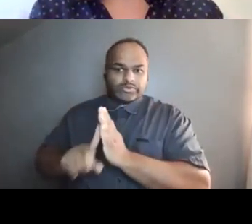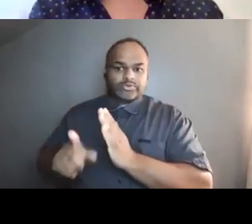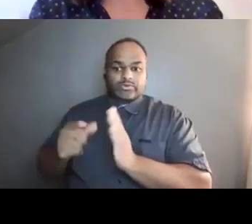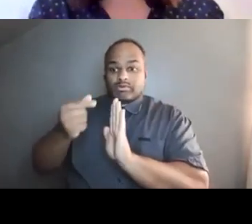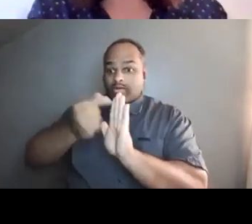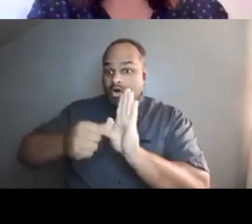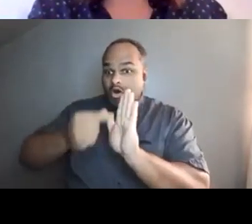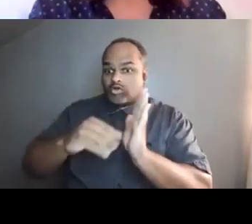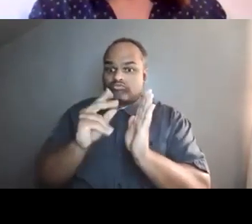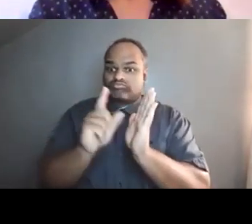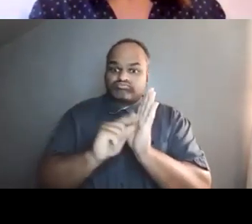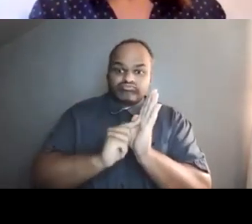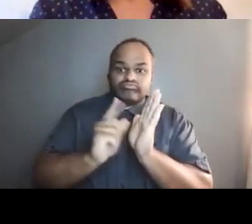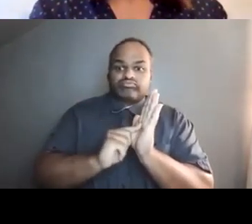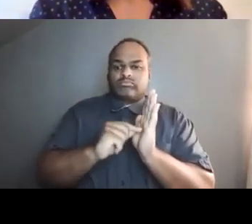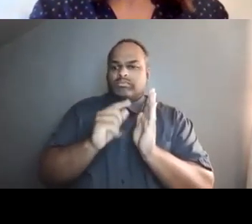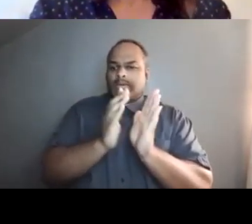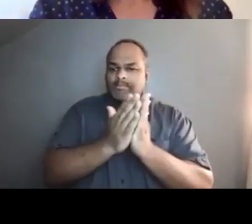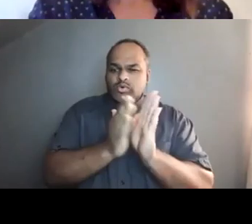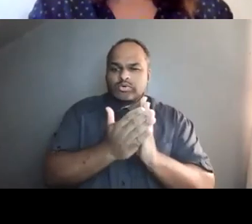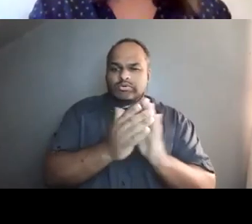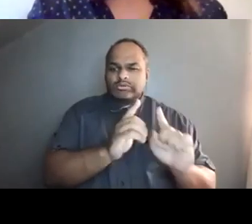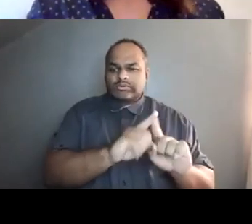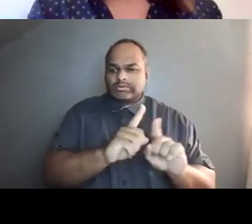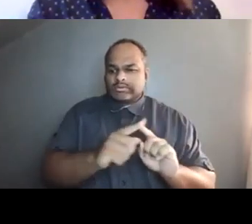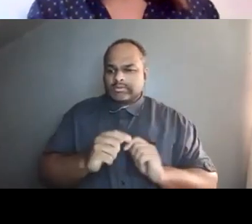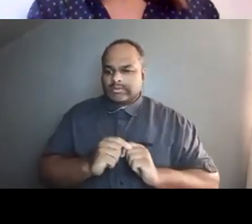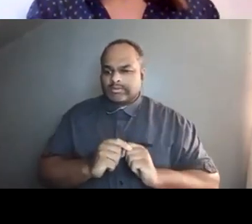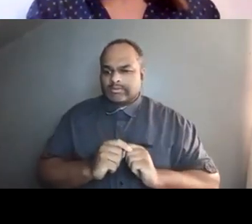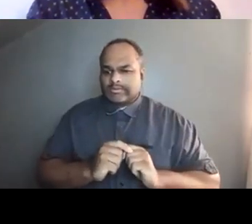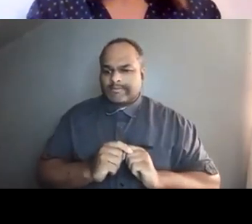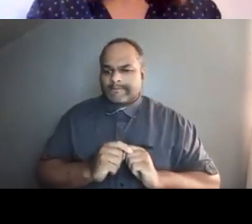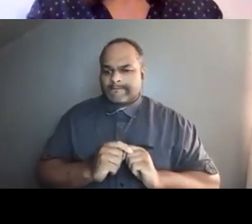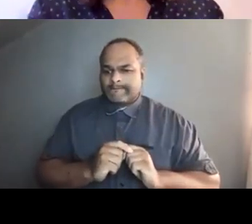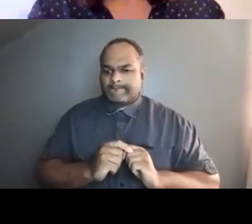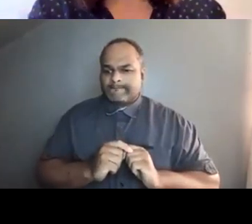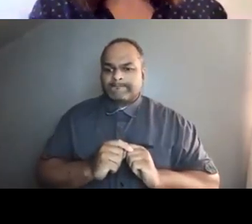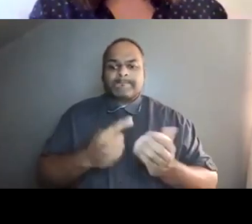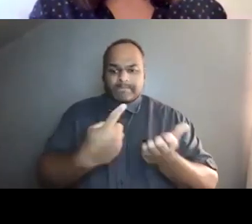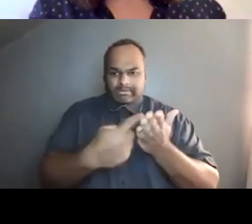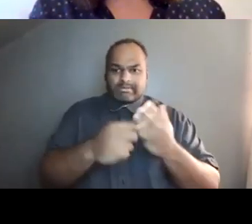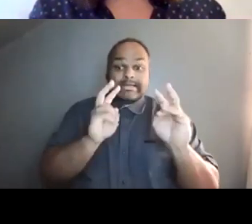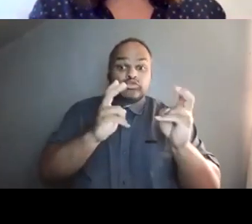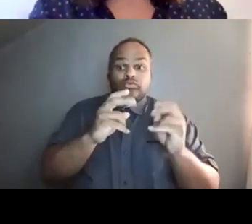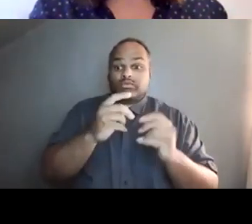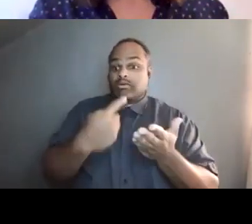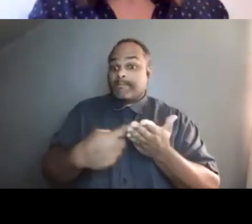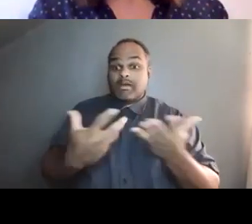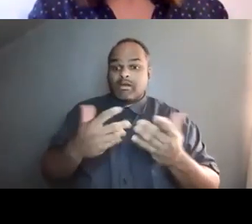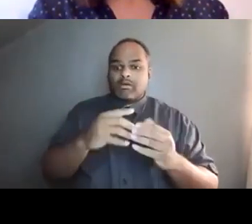articles, books, first of all, of course, related to the issues of education, but not